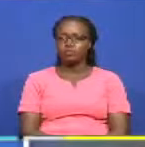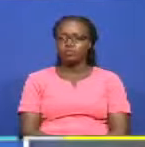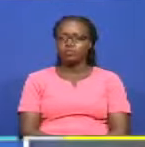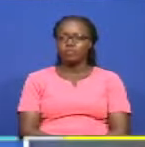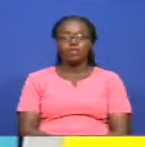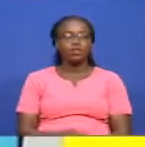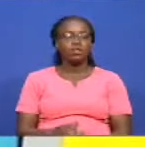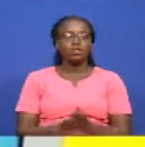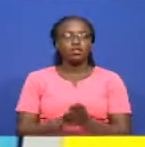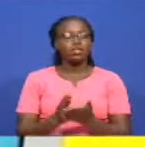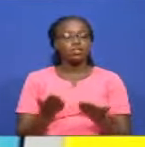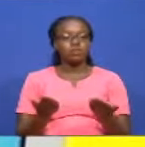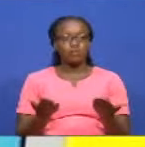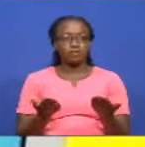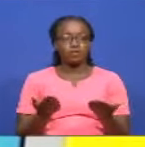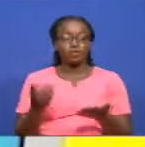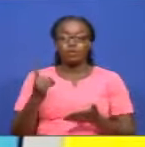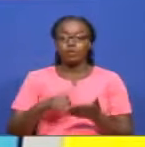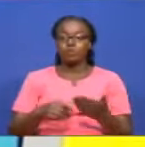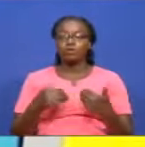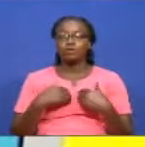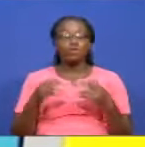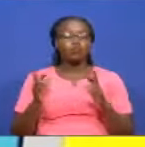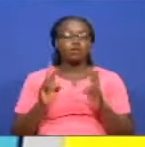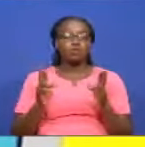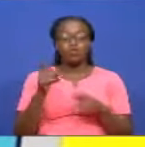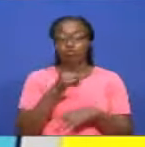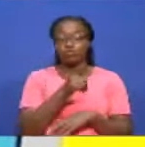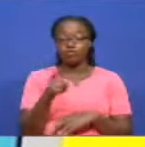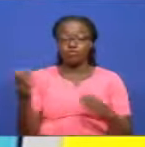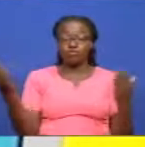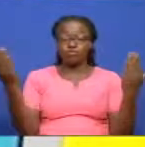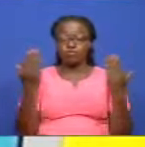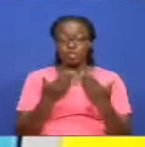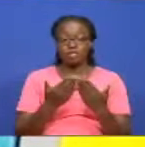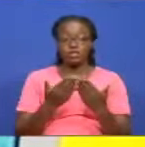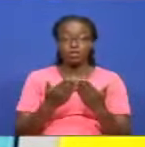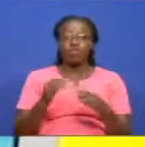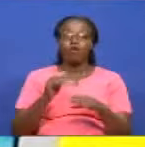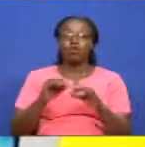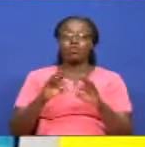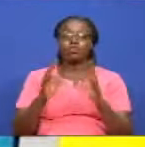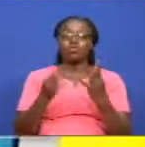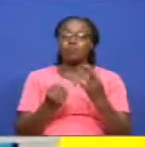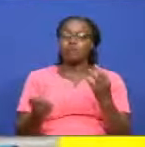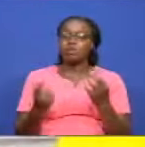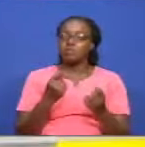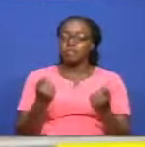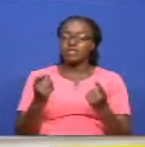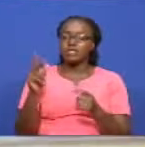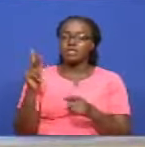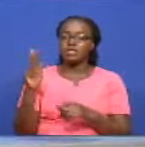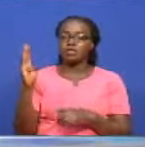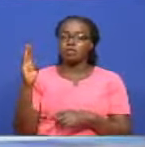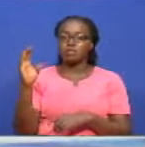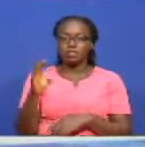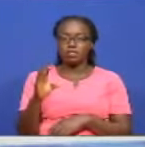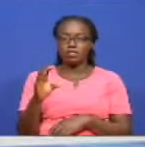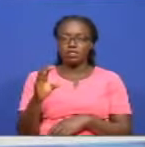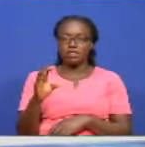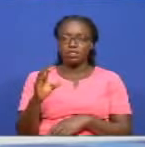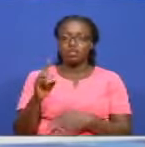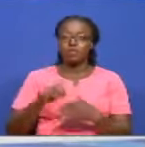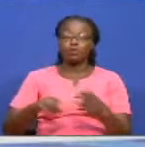Right, and that's what we had prepared for you tonight on Family Matters KBC. Of course, what